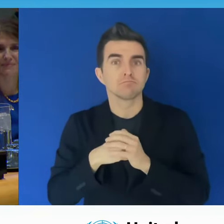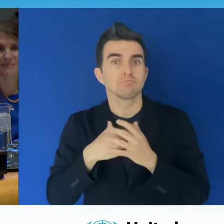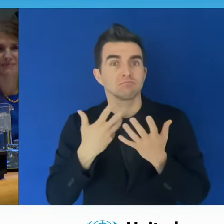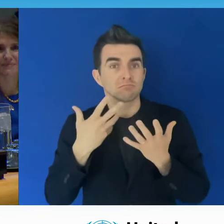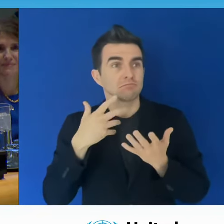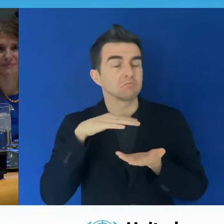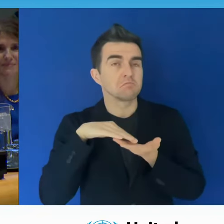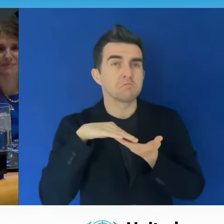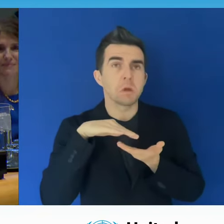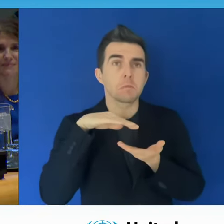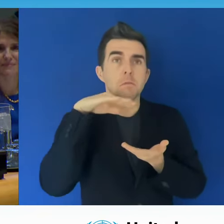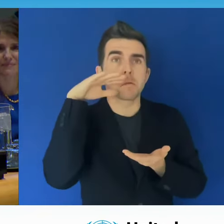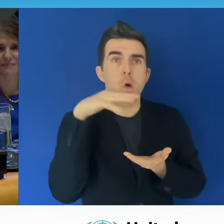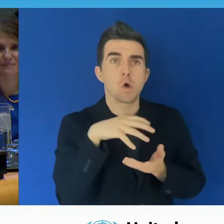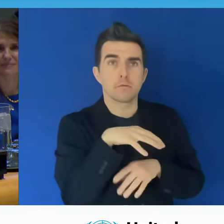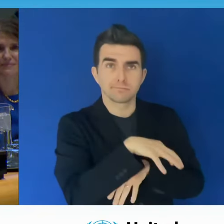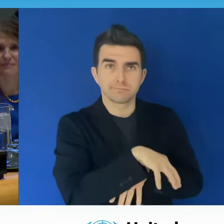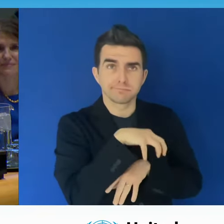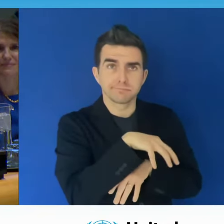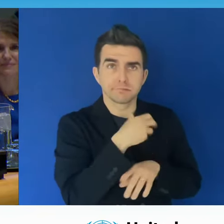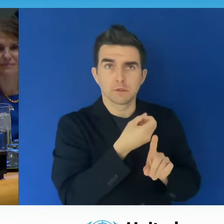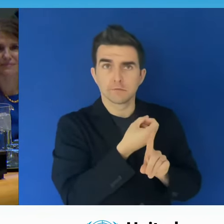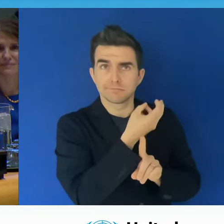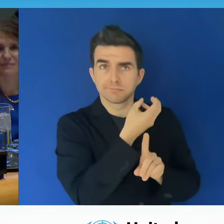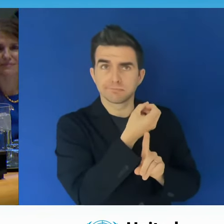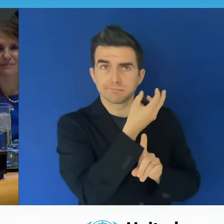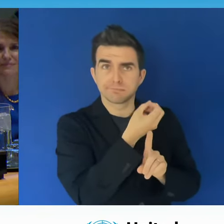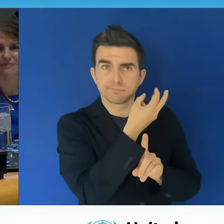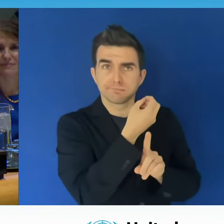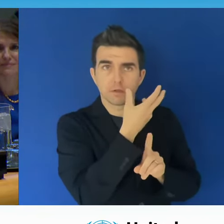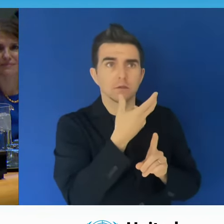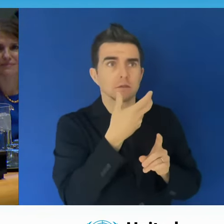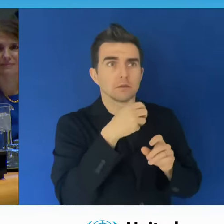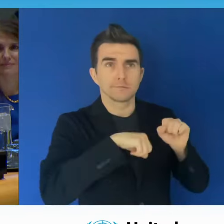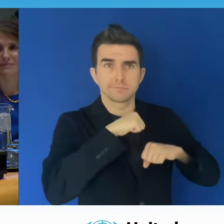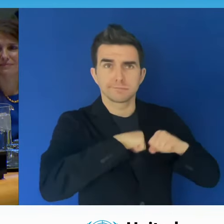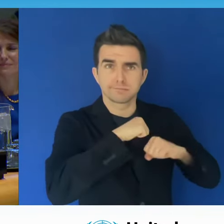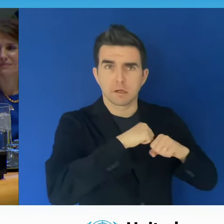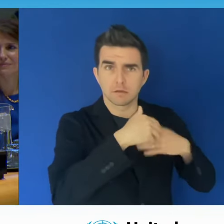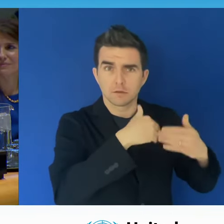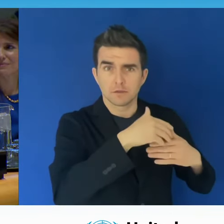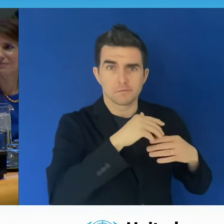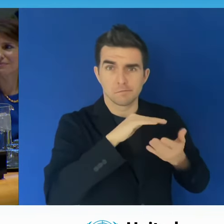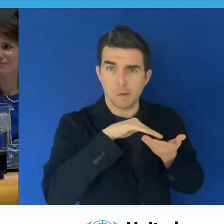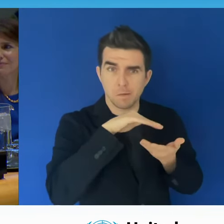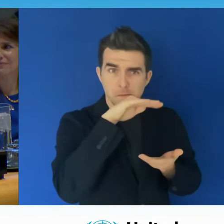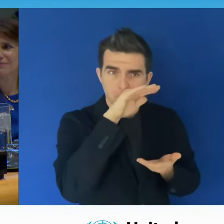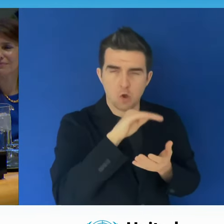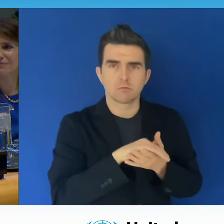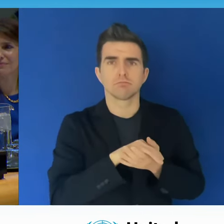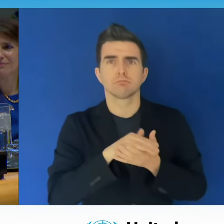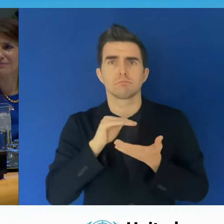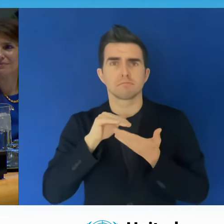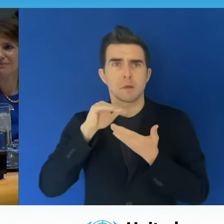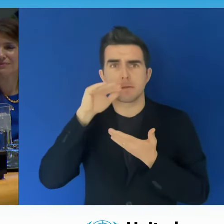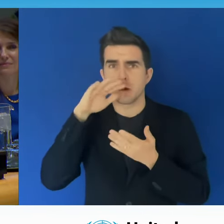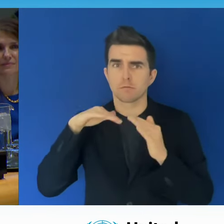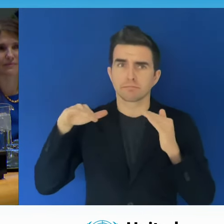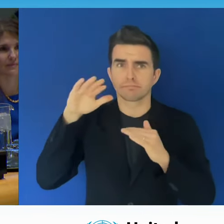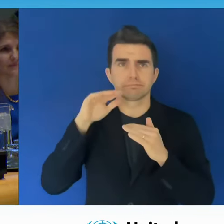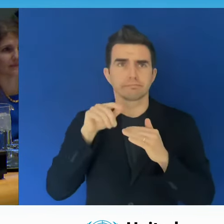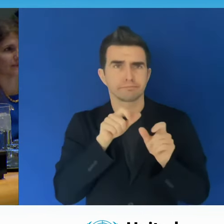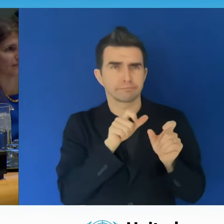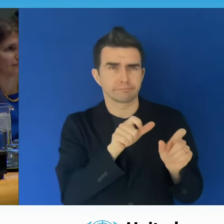Inequality and poverty are rife, polarization and hate are spreading, stoked by digital transformation